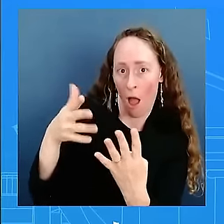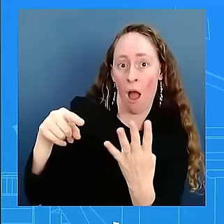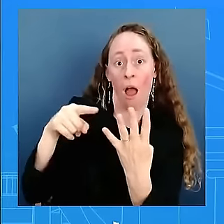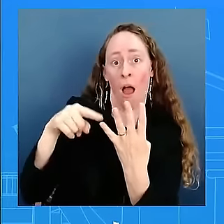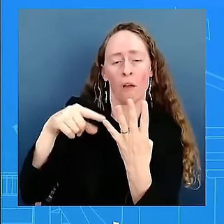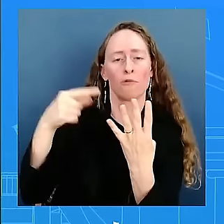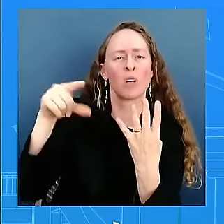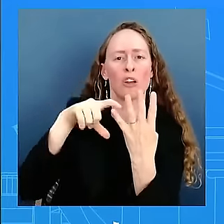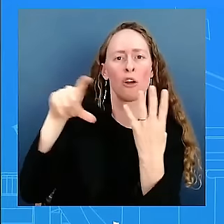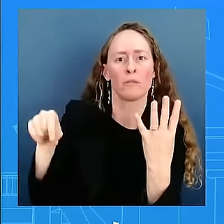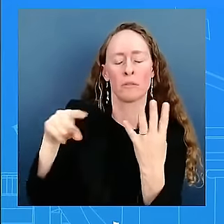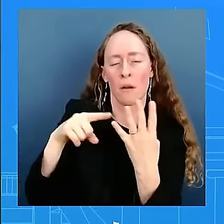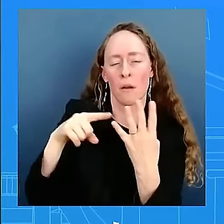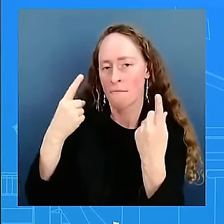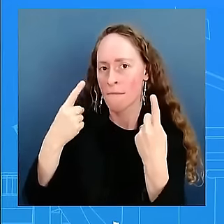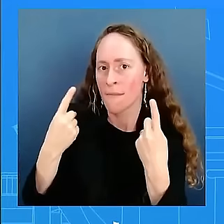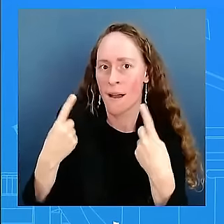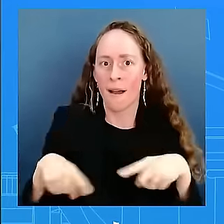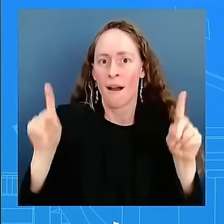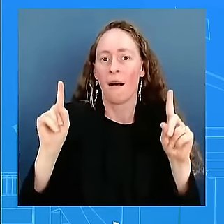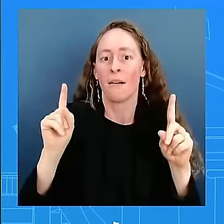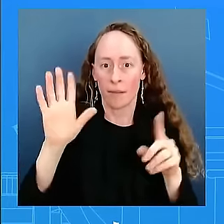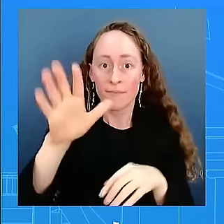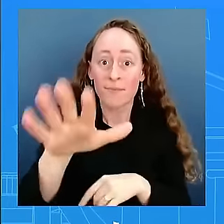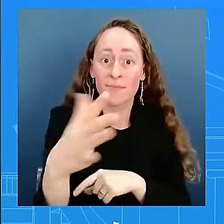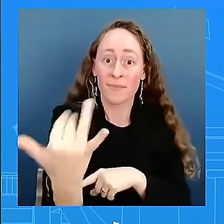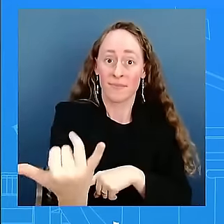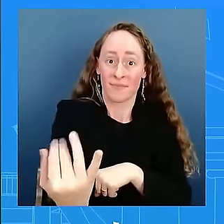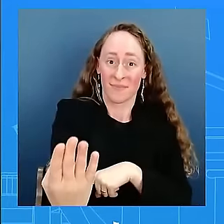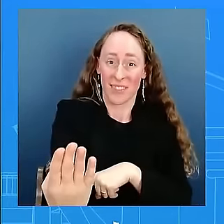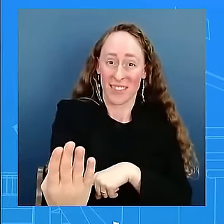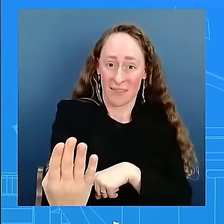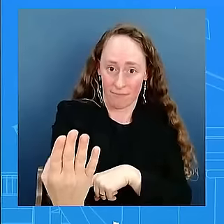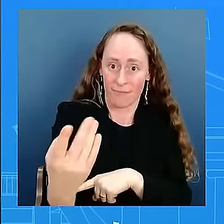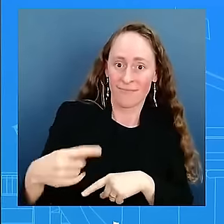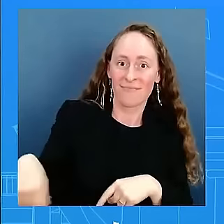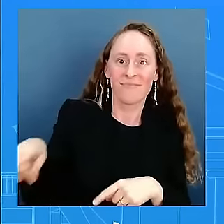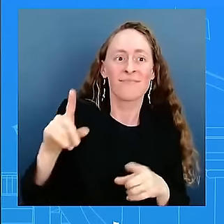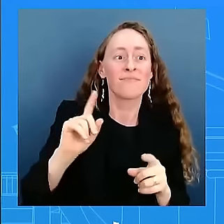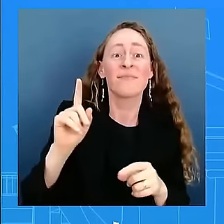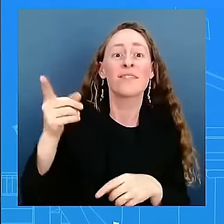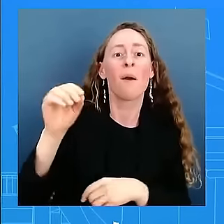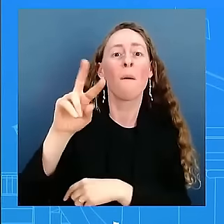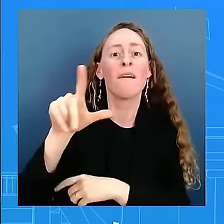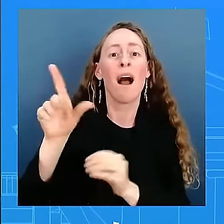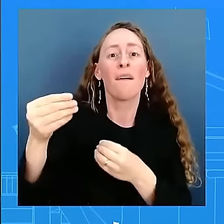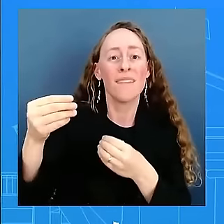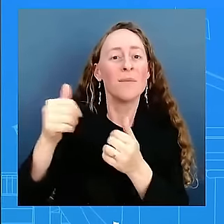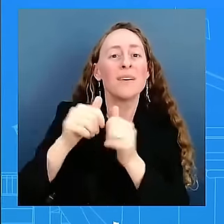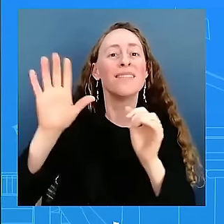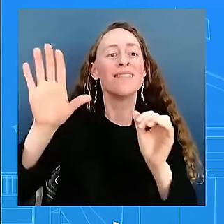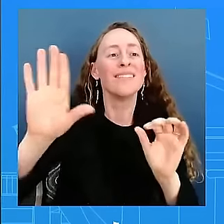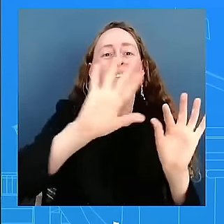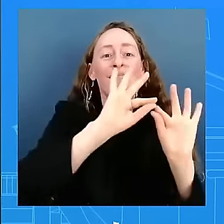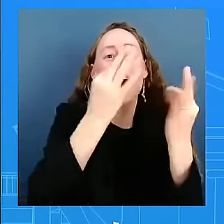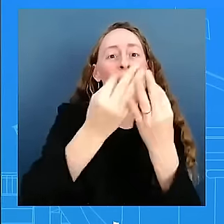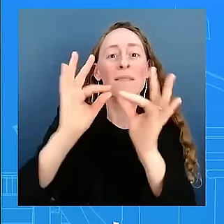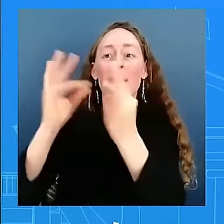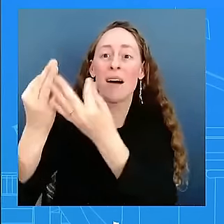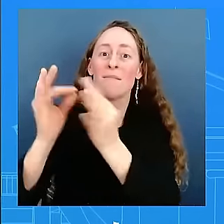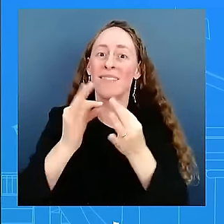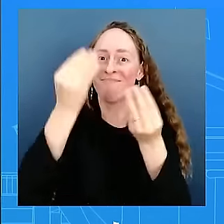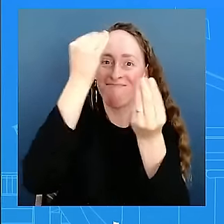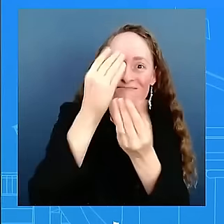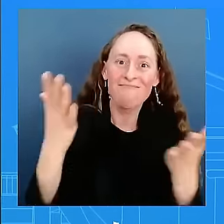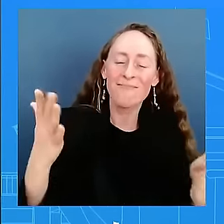the President this morning in the Oval Office as he shared the wonderful news with the families. And then together, they spoke with Paul, Evan, Alsu,